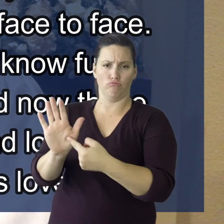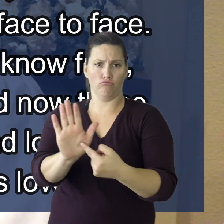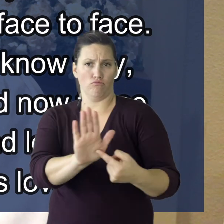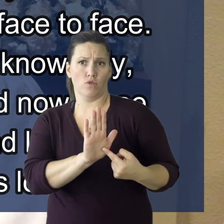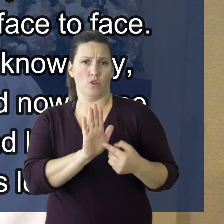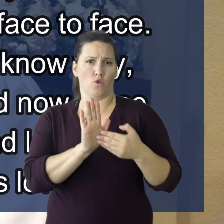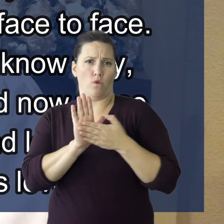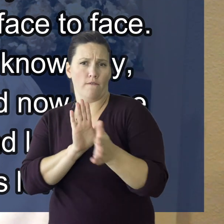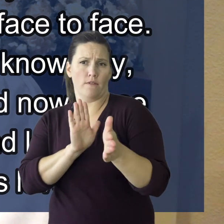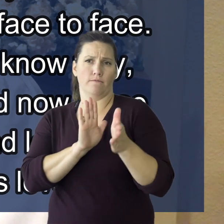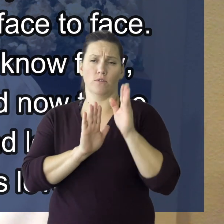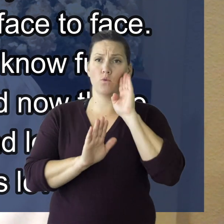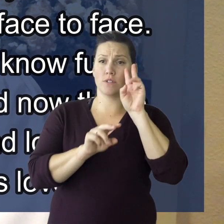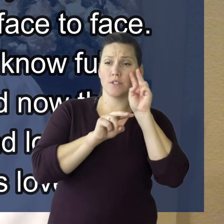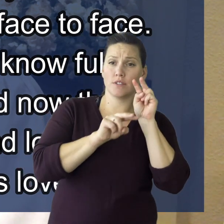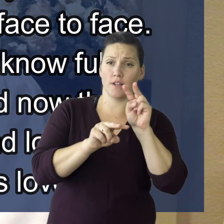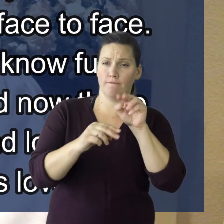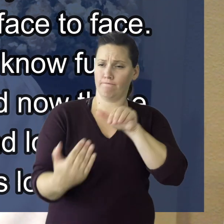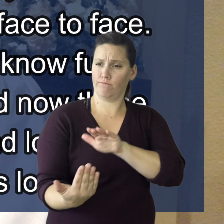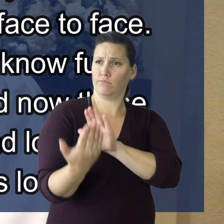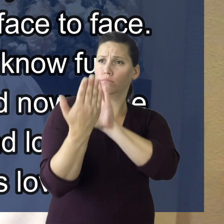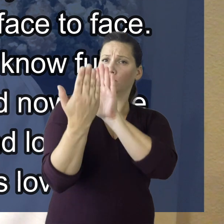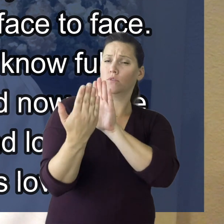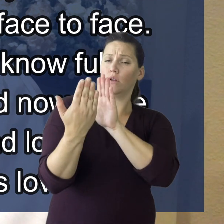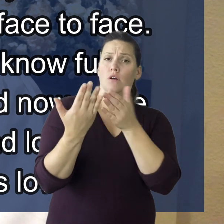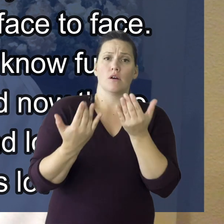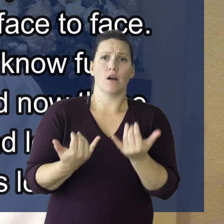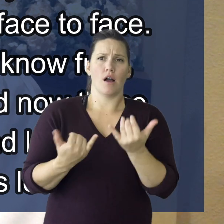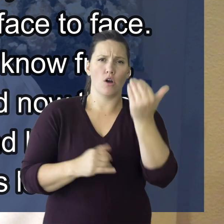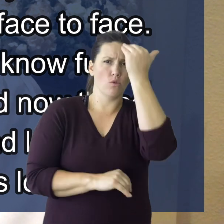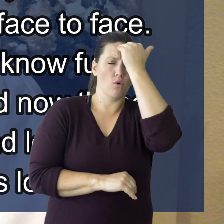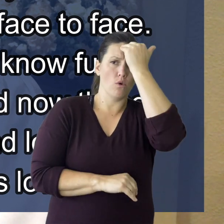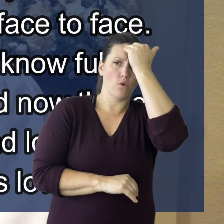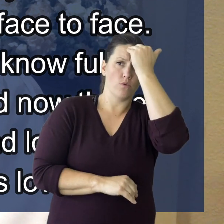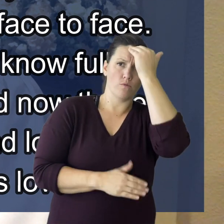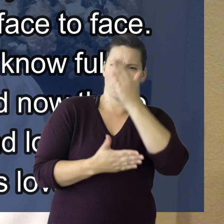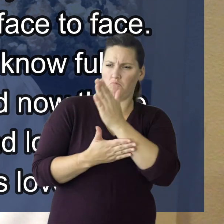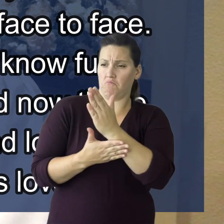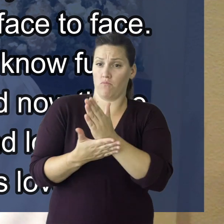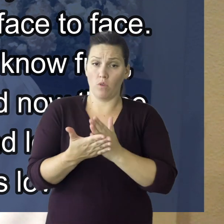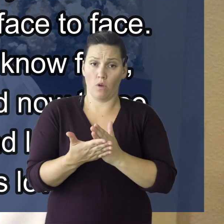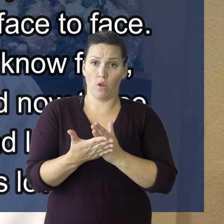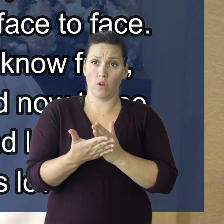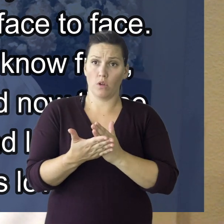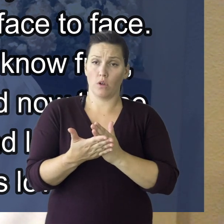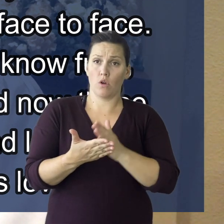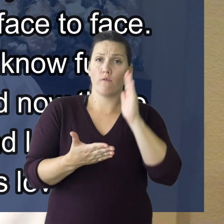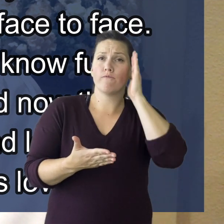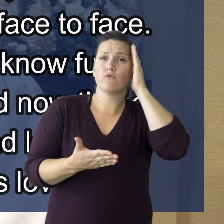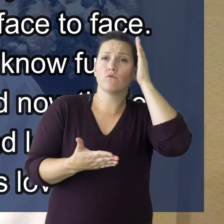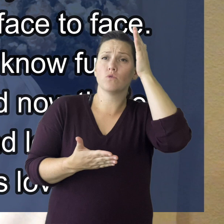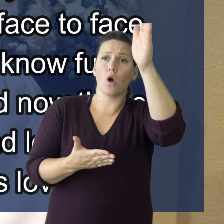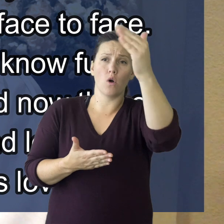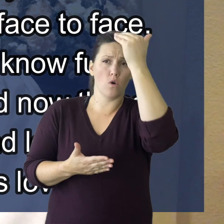as in a mirror, then we shall see face to face. Now I know in part, then I